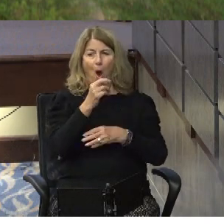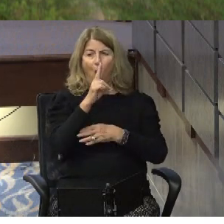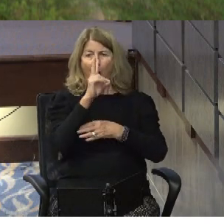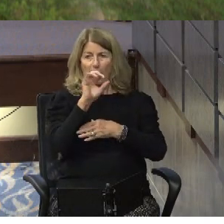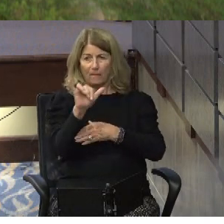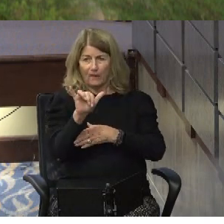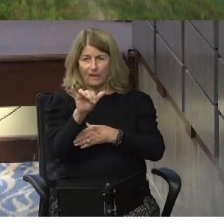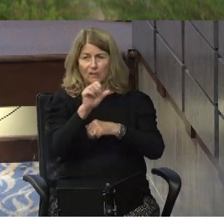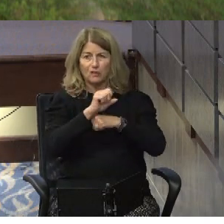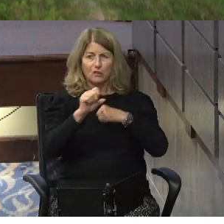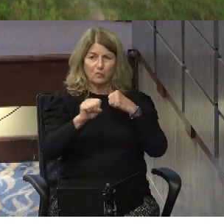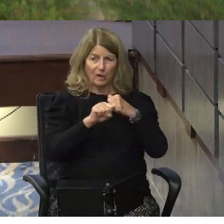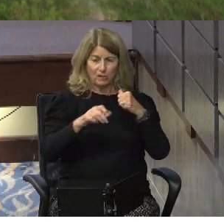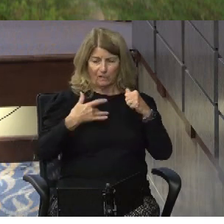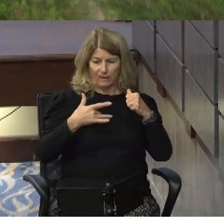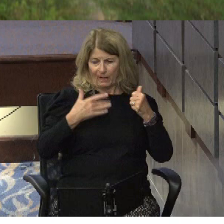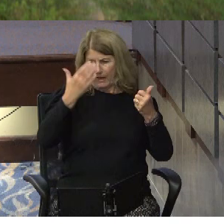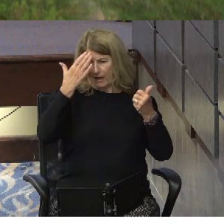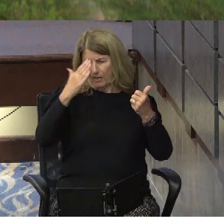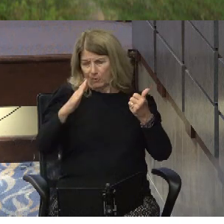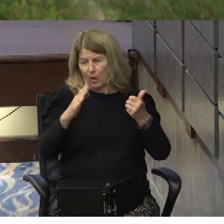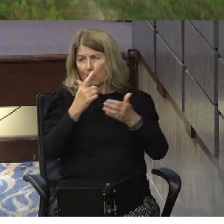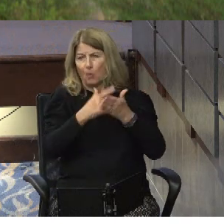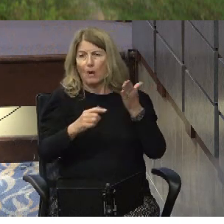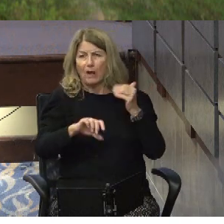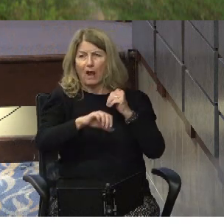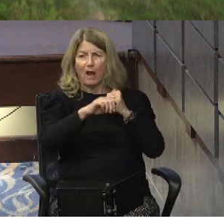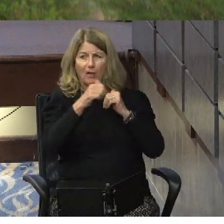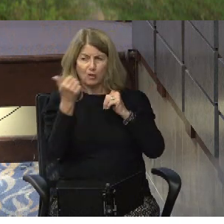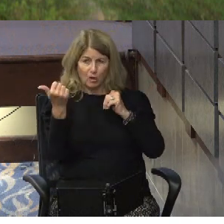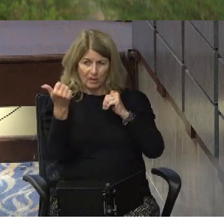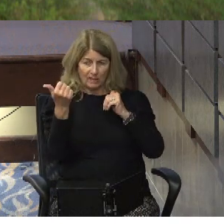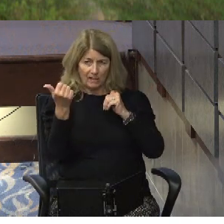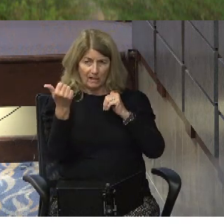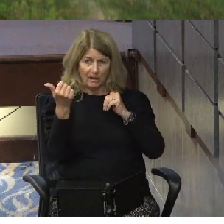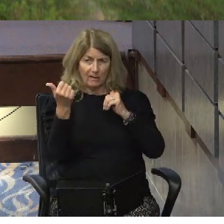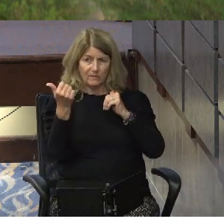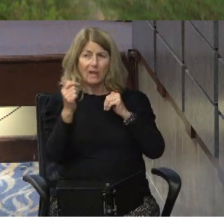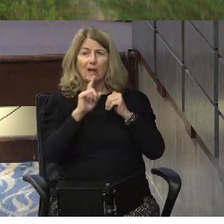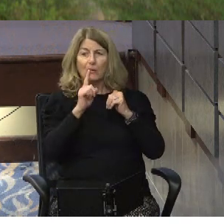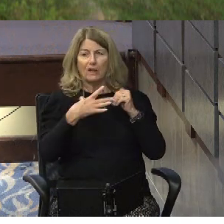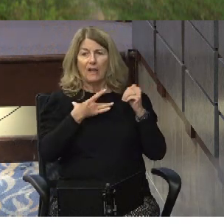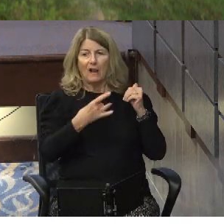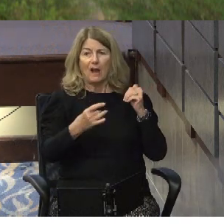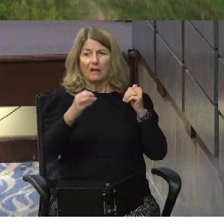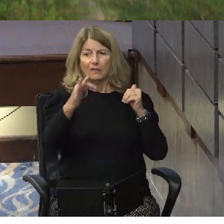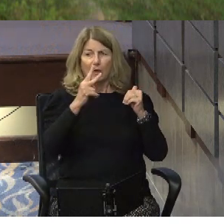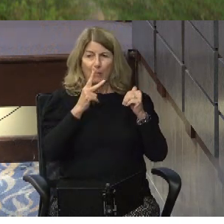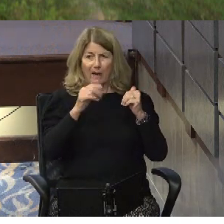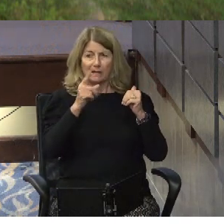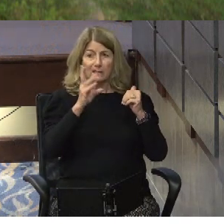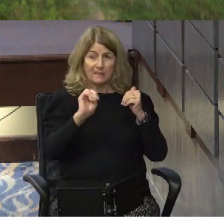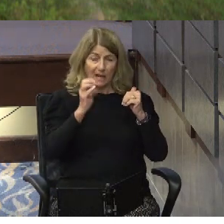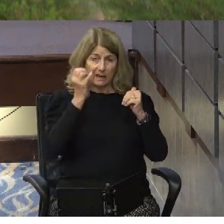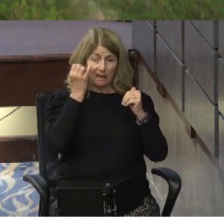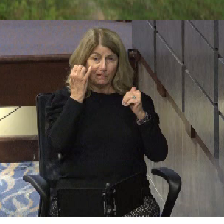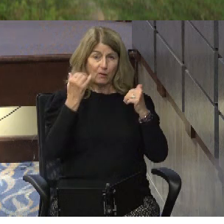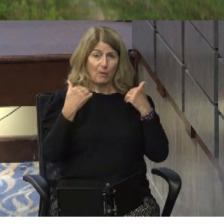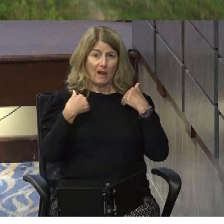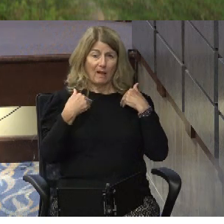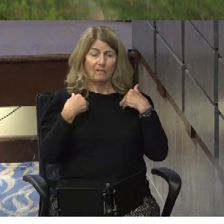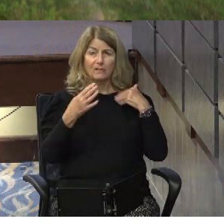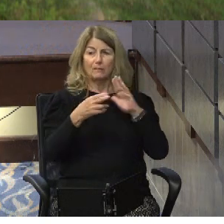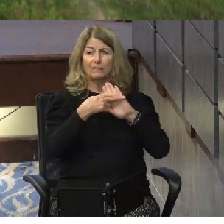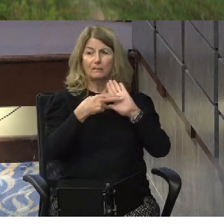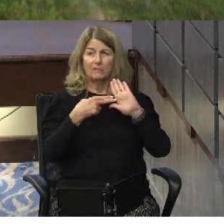know what alternatives might be. I really like on the back side there, you had some vinage.